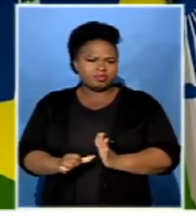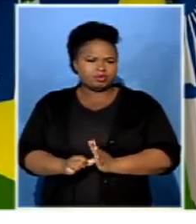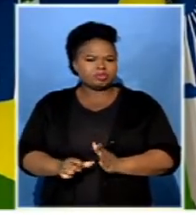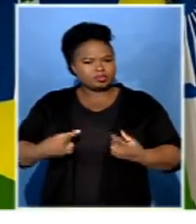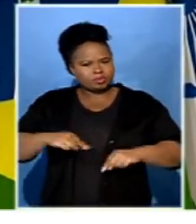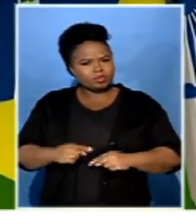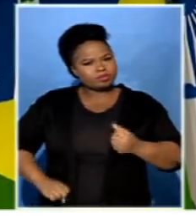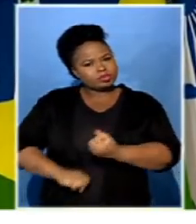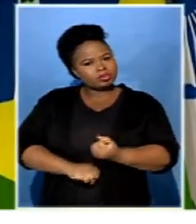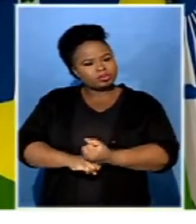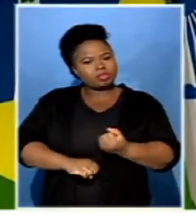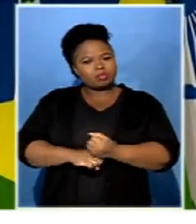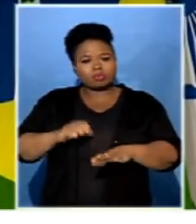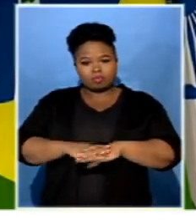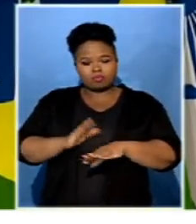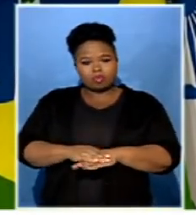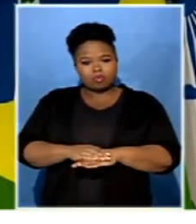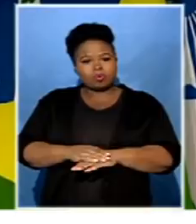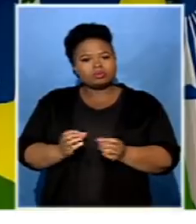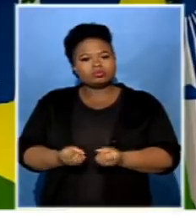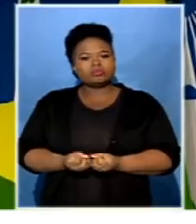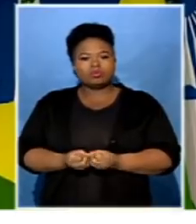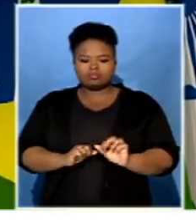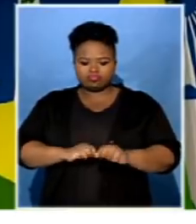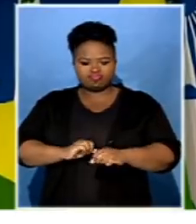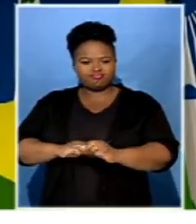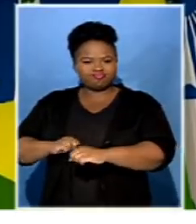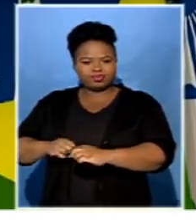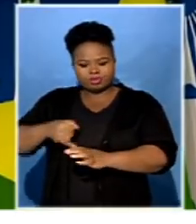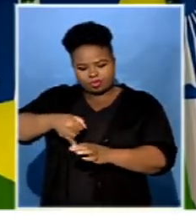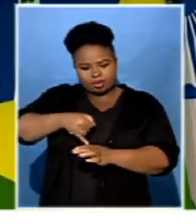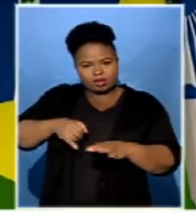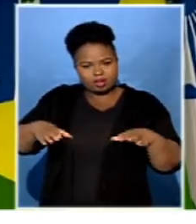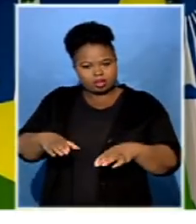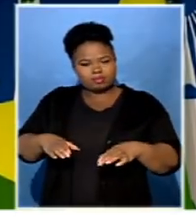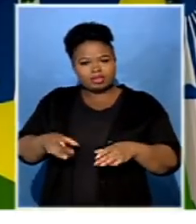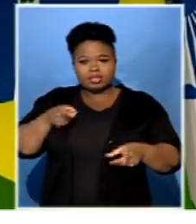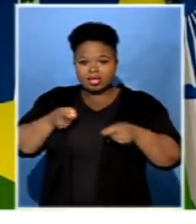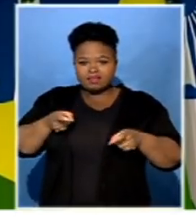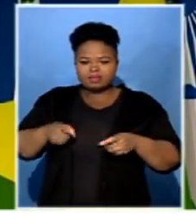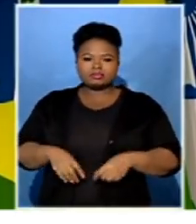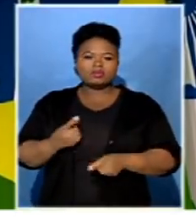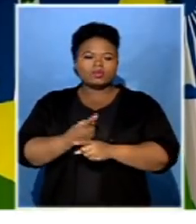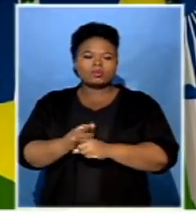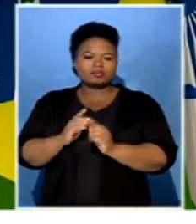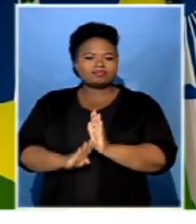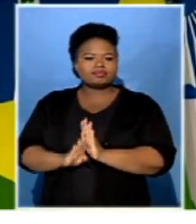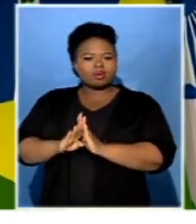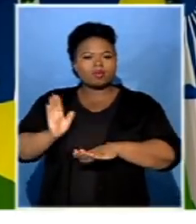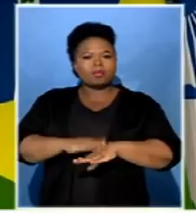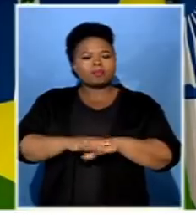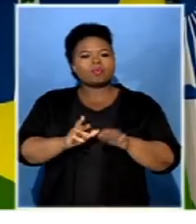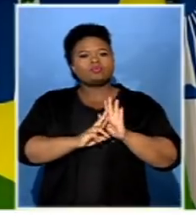firmly support the multilateral trading regime, advance global economic governance reform, and increase the